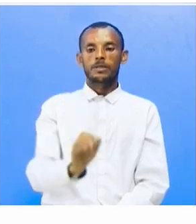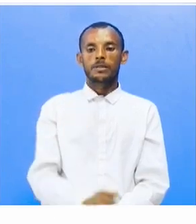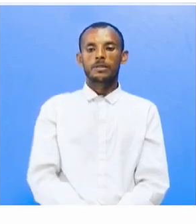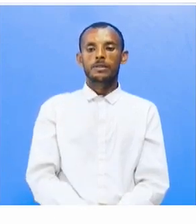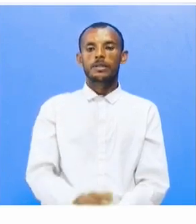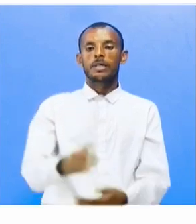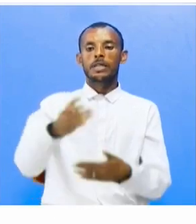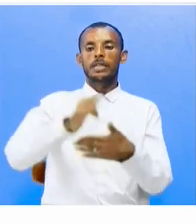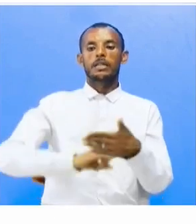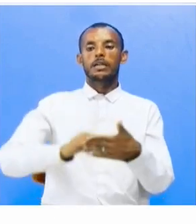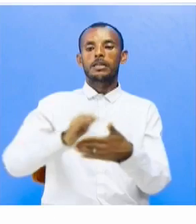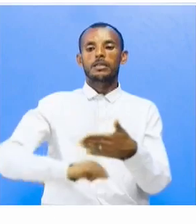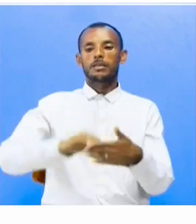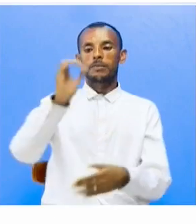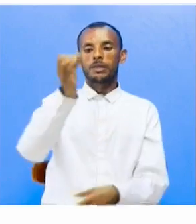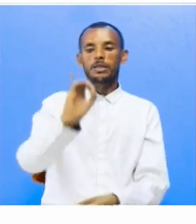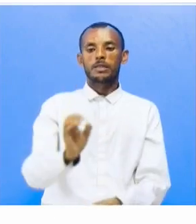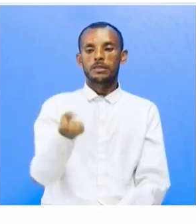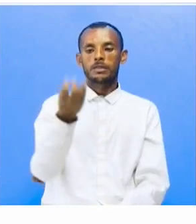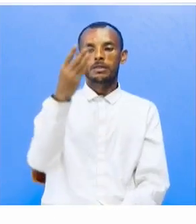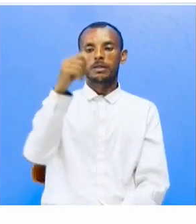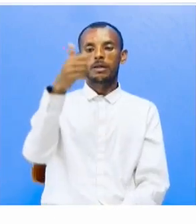interest rate per year, 10%